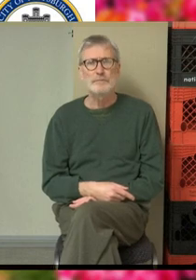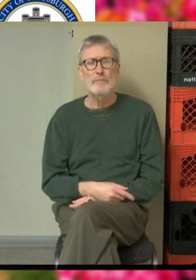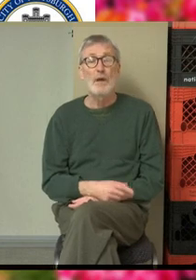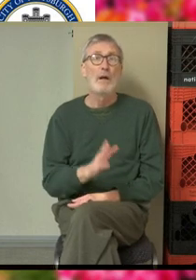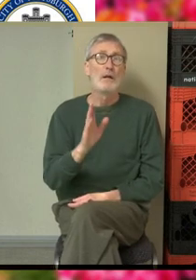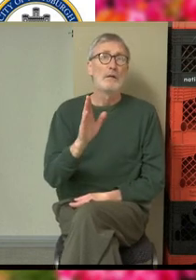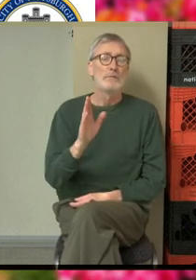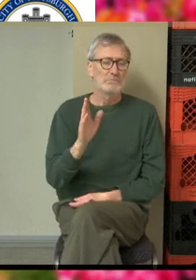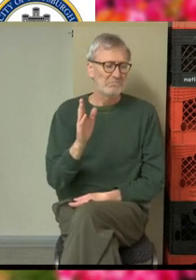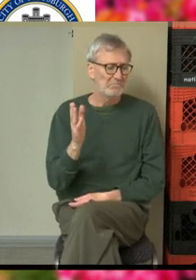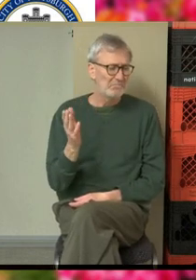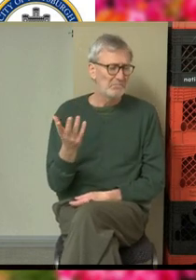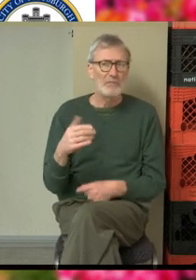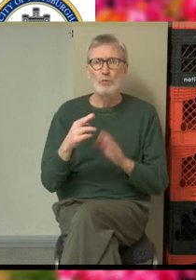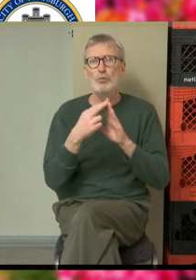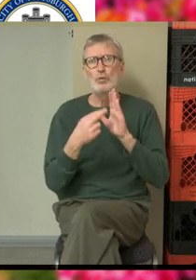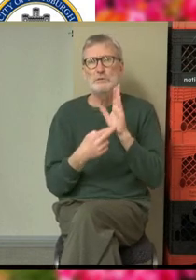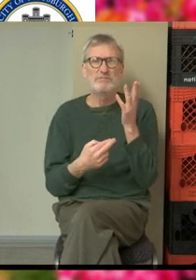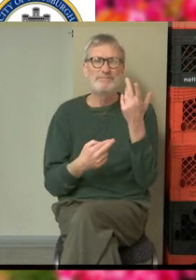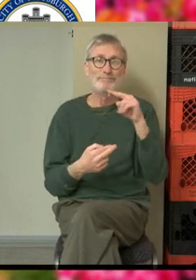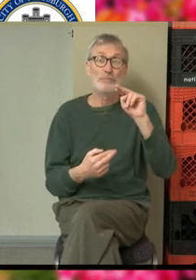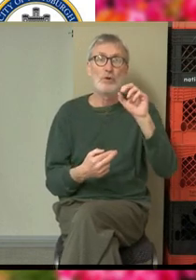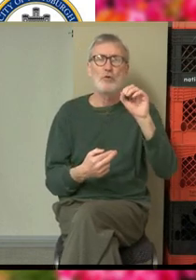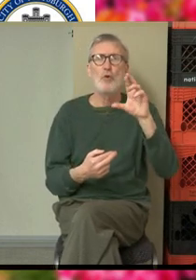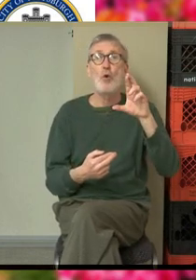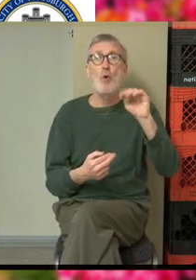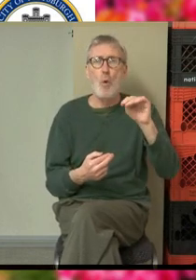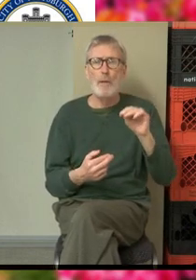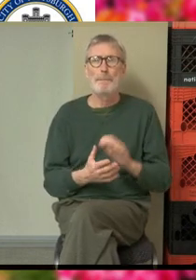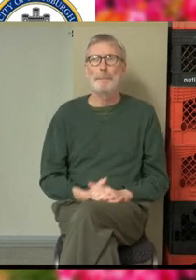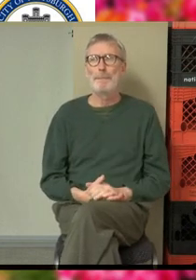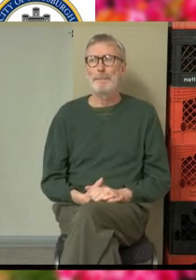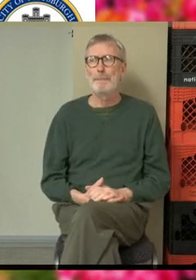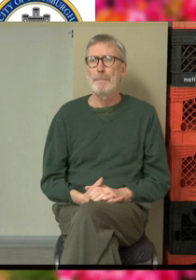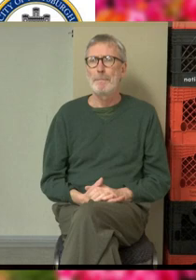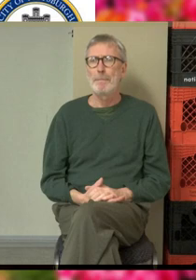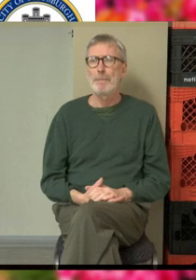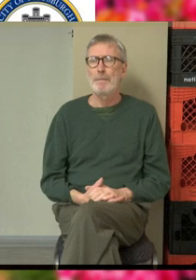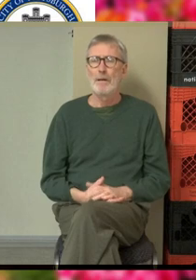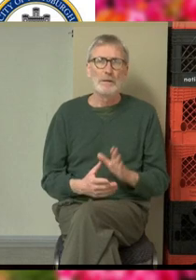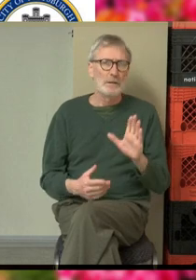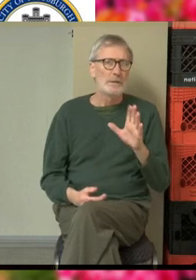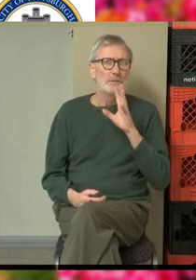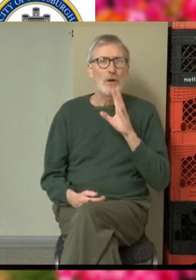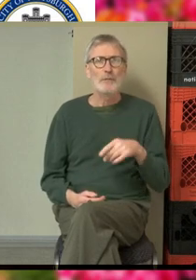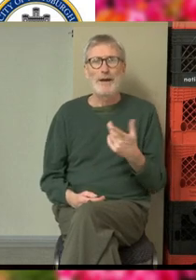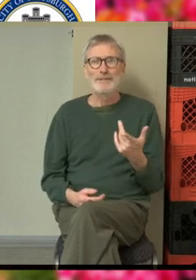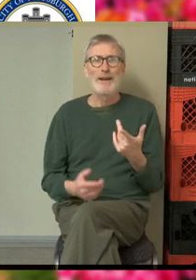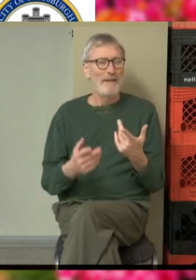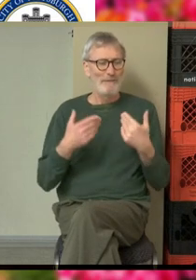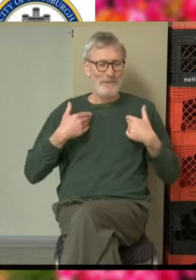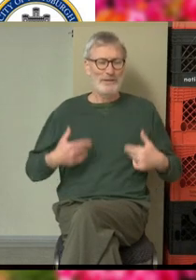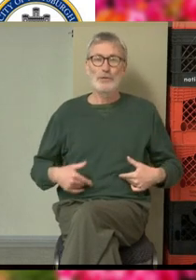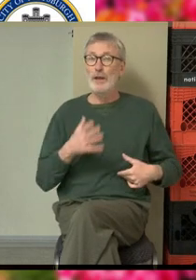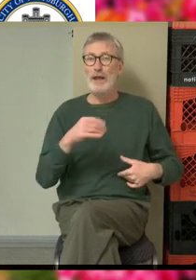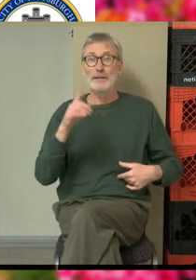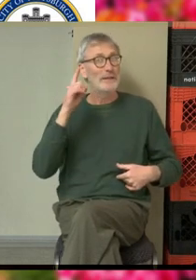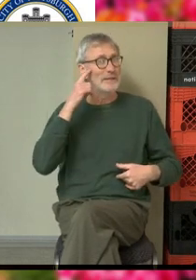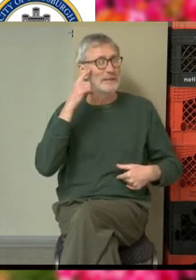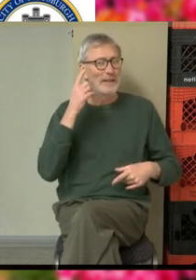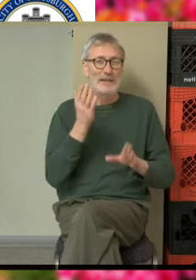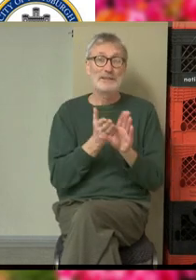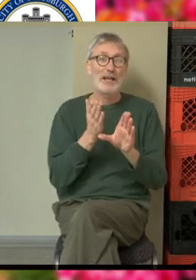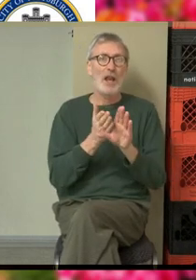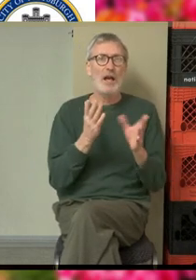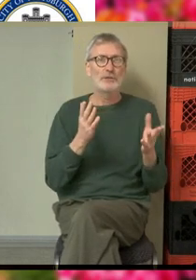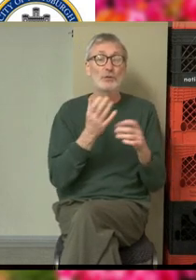Just some real quick meeting norms. We just want to emphasize everybody's physical and psychological safety. We're here to